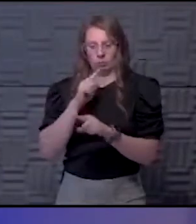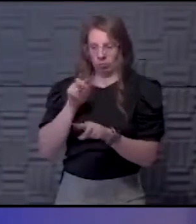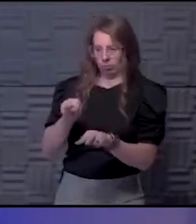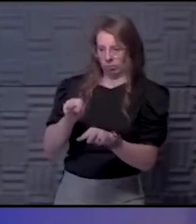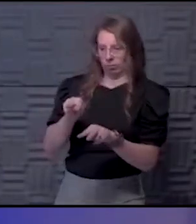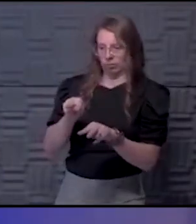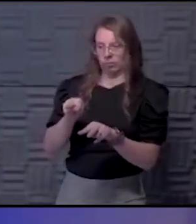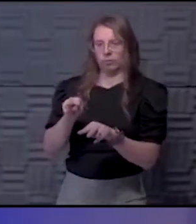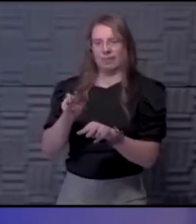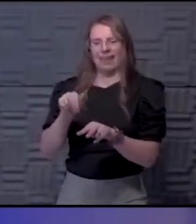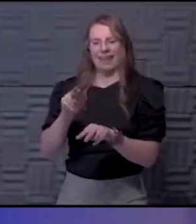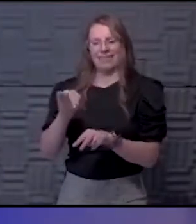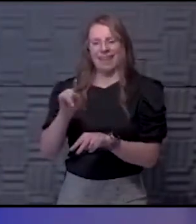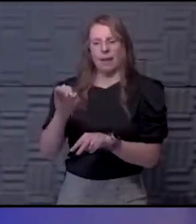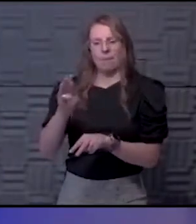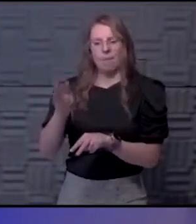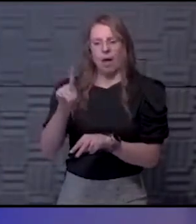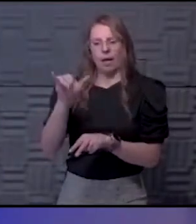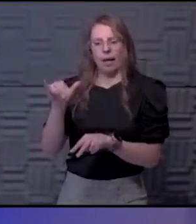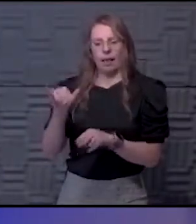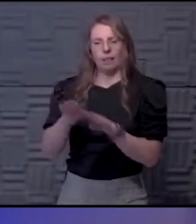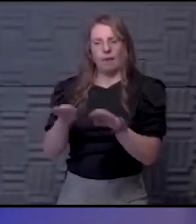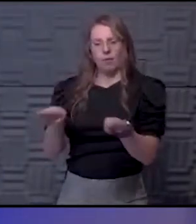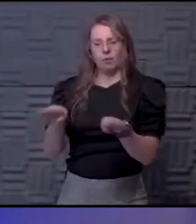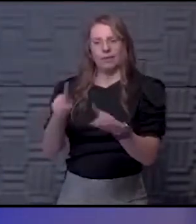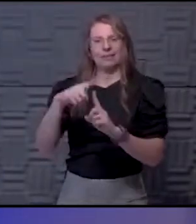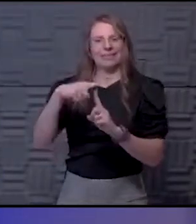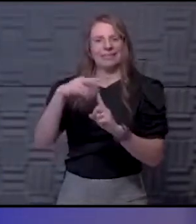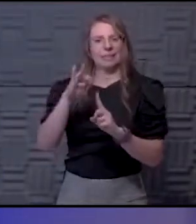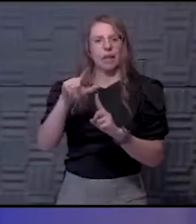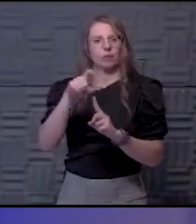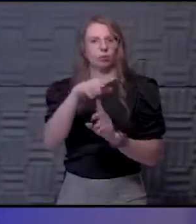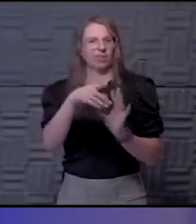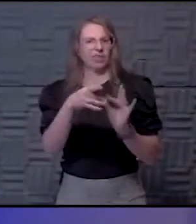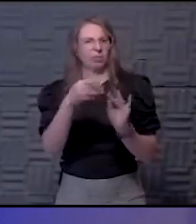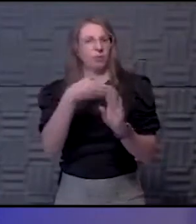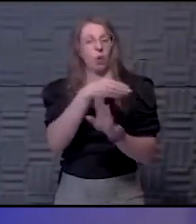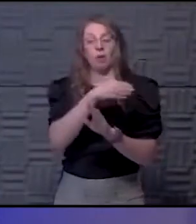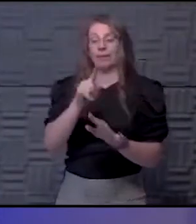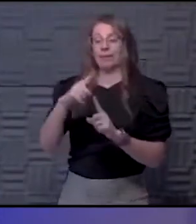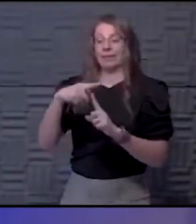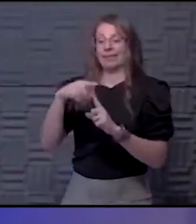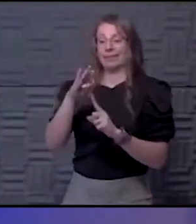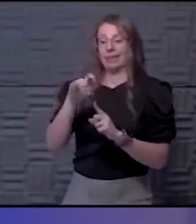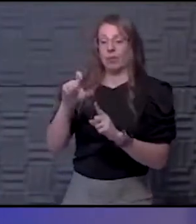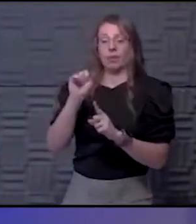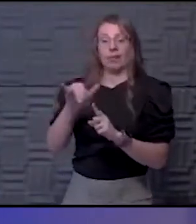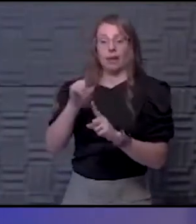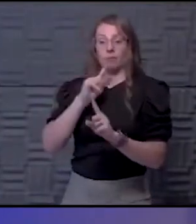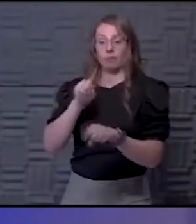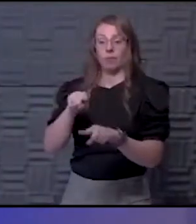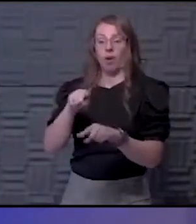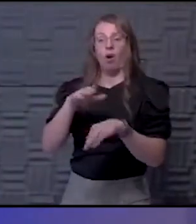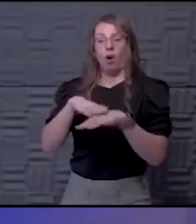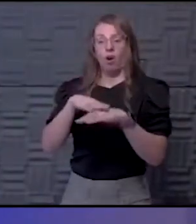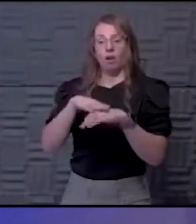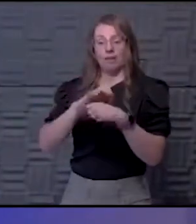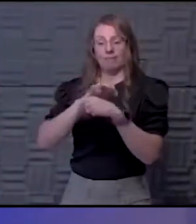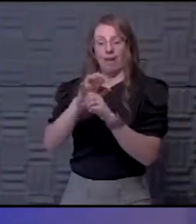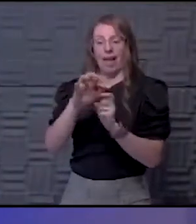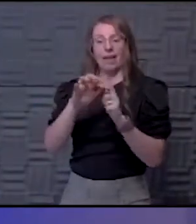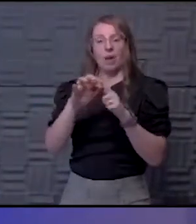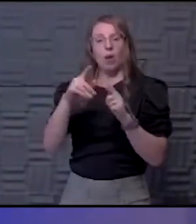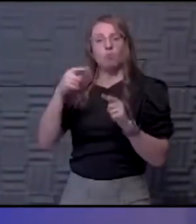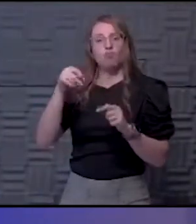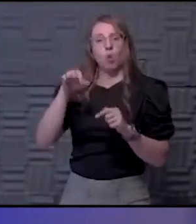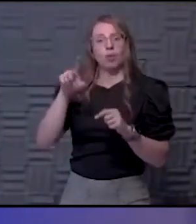antibody levels, but as Dr. Poland mentioned before, the T cells. So the T cell responses in some of those areas on the spike protein, we can still